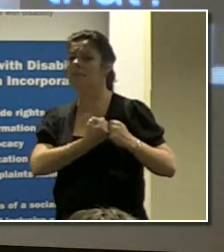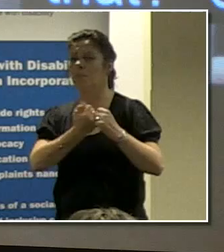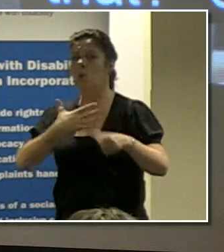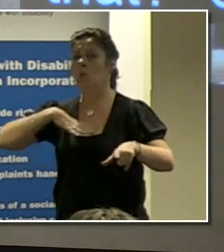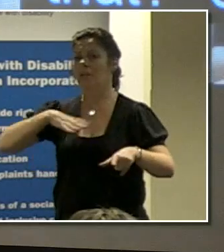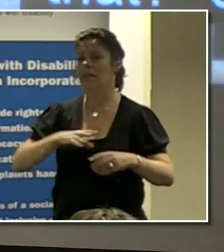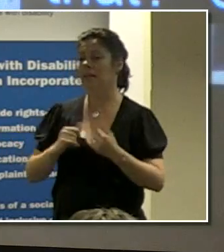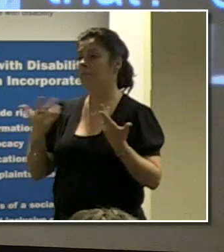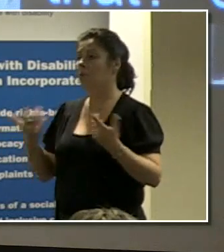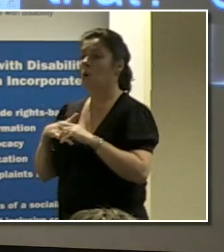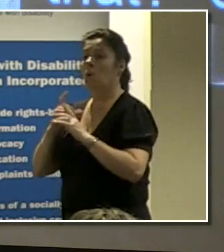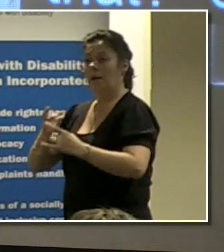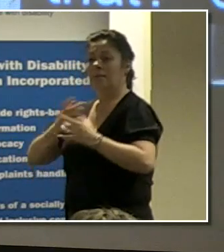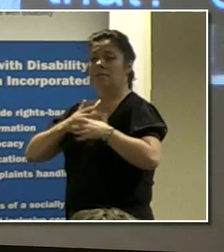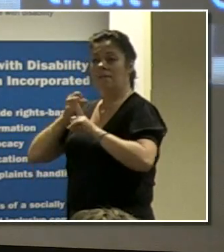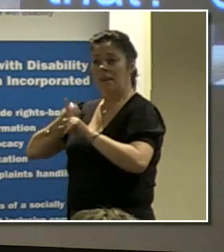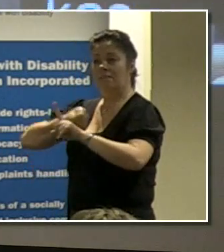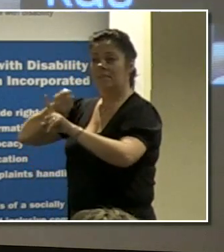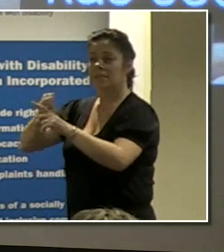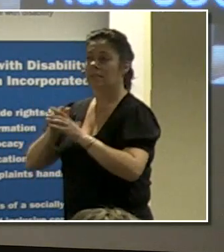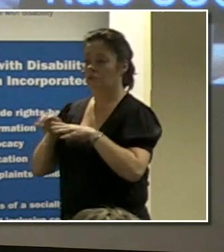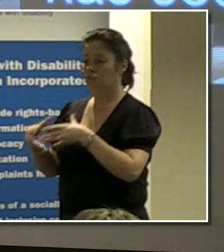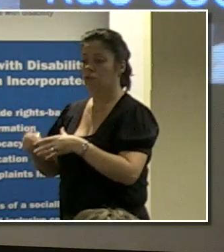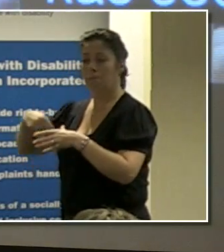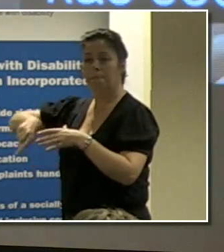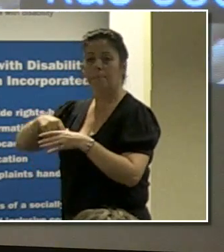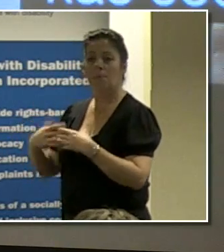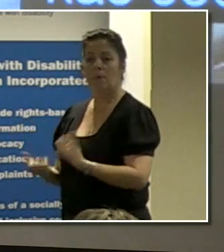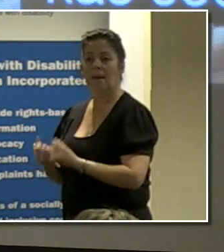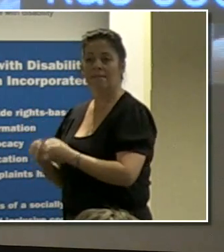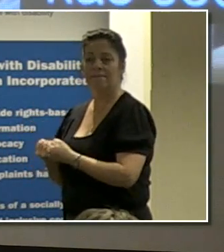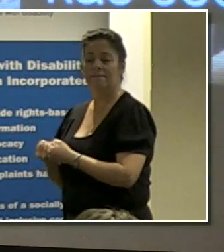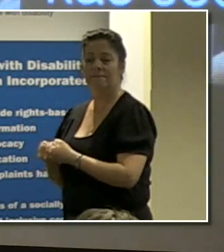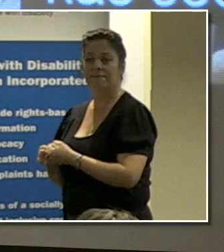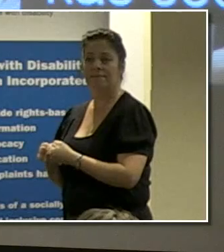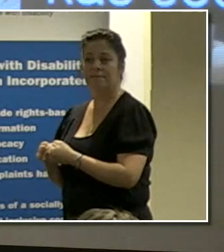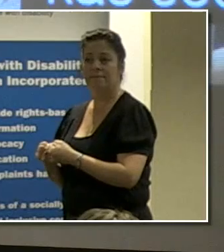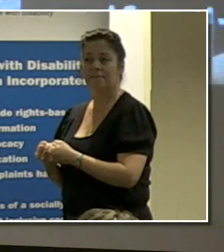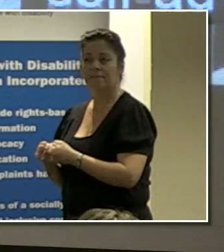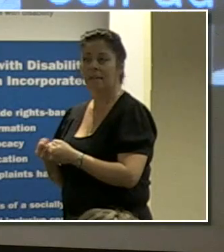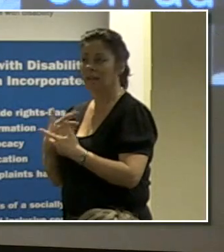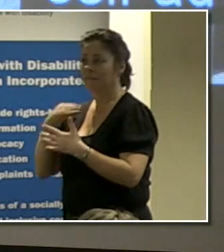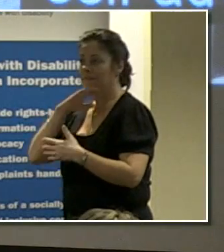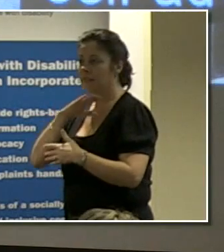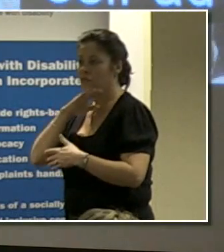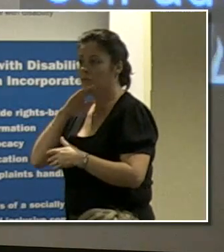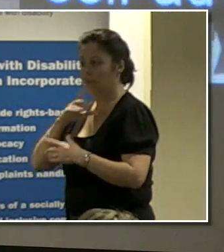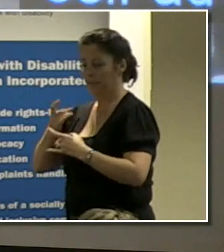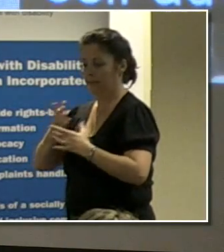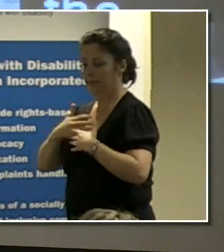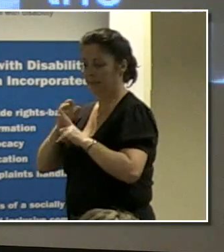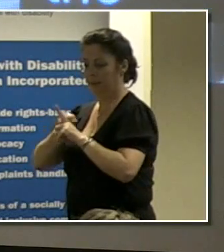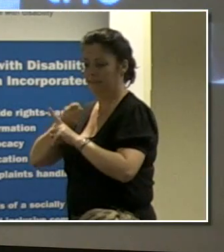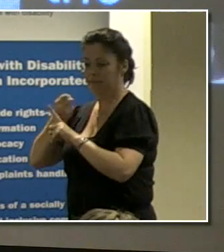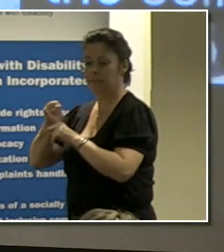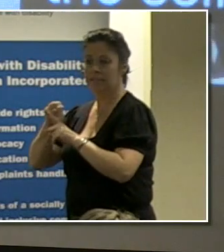one of the self-advocacy groups we have in that self-advocacy resource unit in Victoria, a group